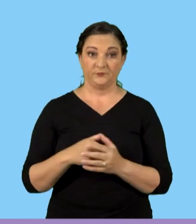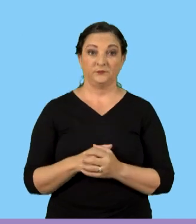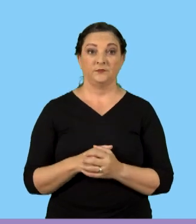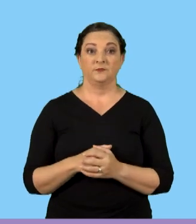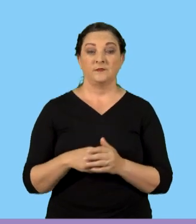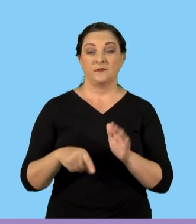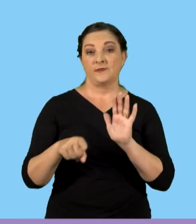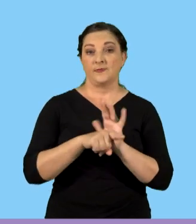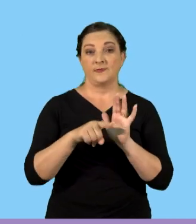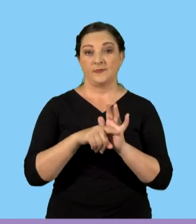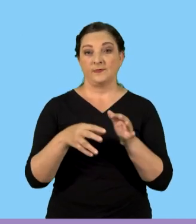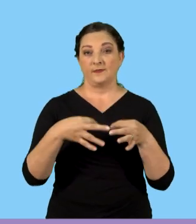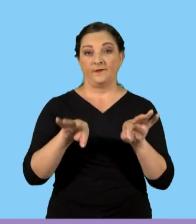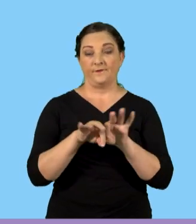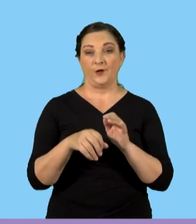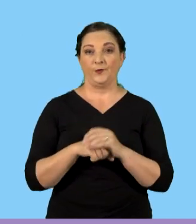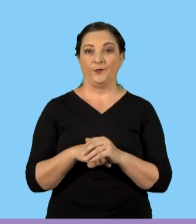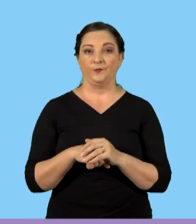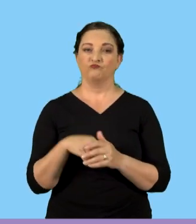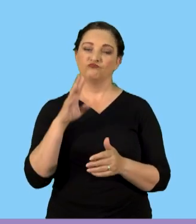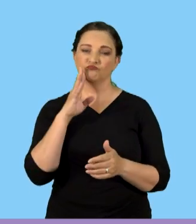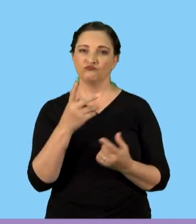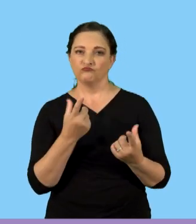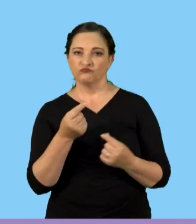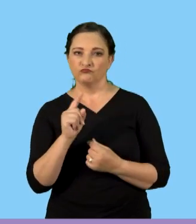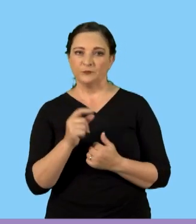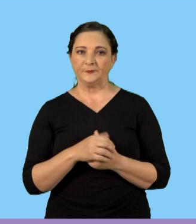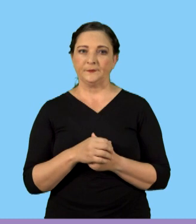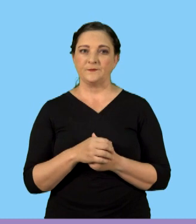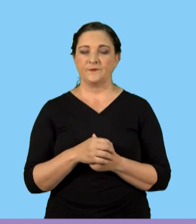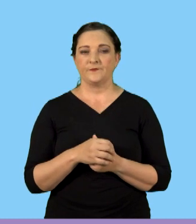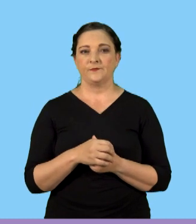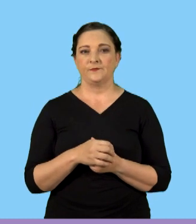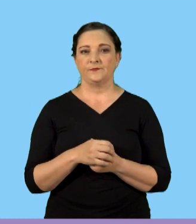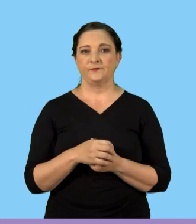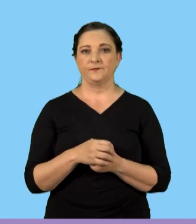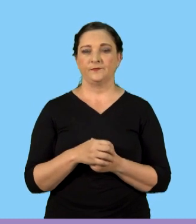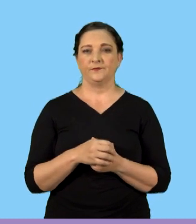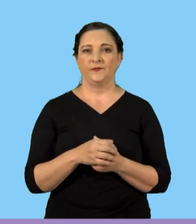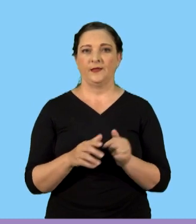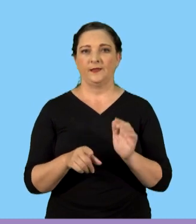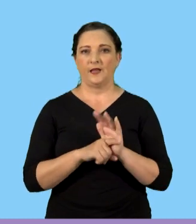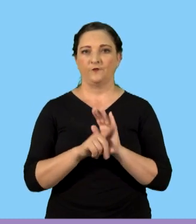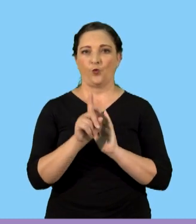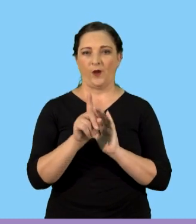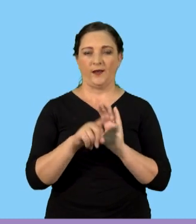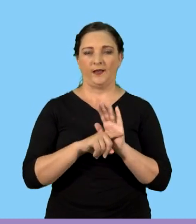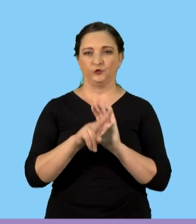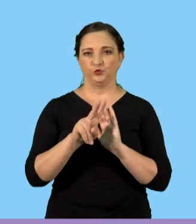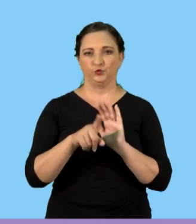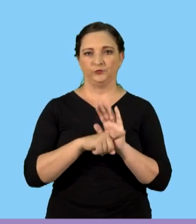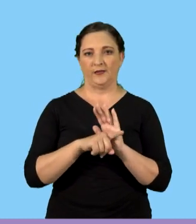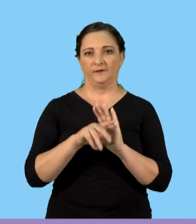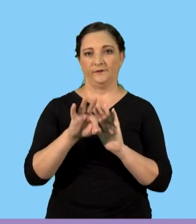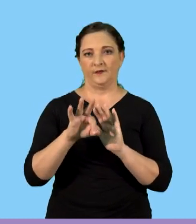on the negative values. So we are going to have our negative 1, negative